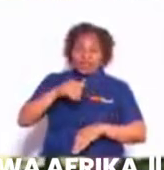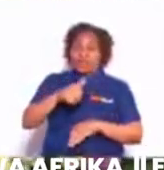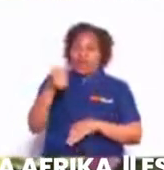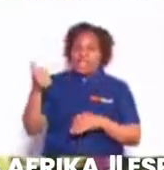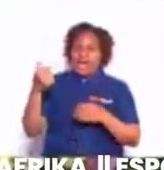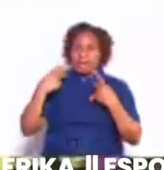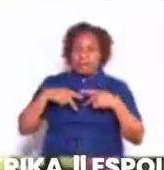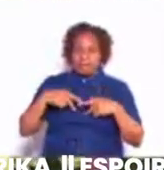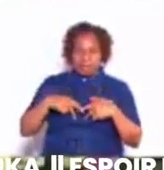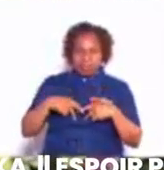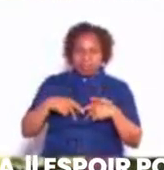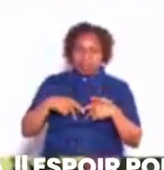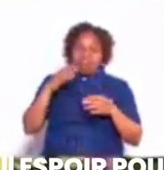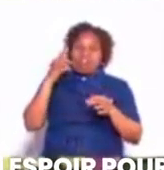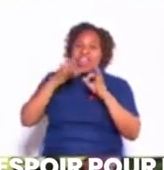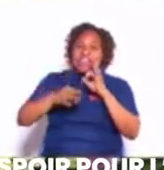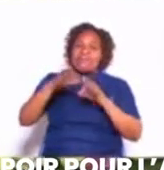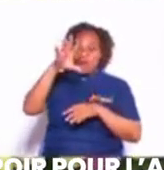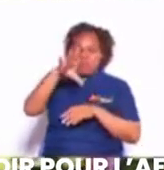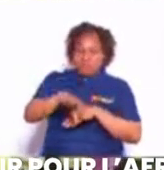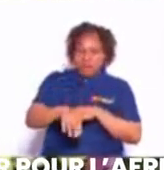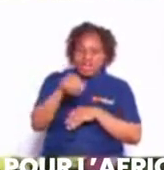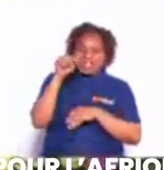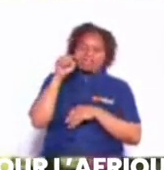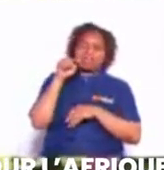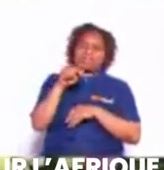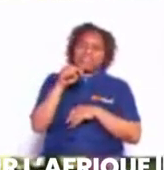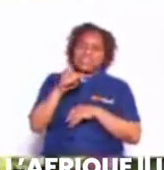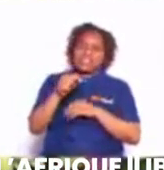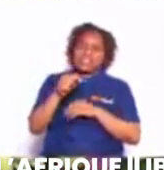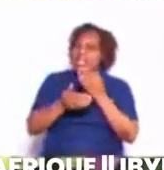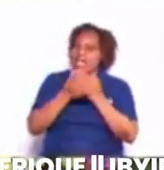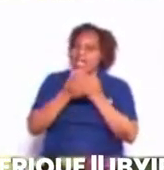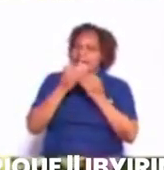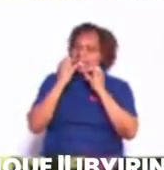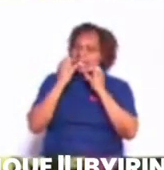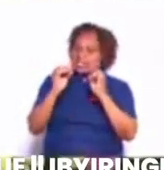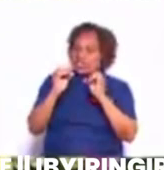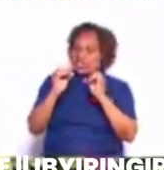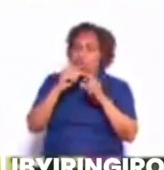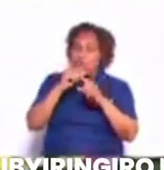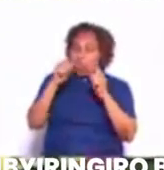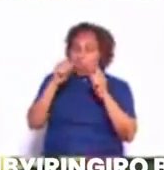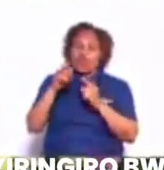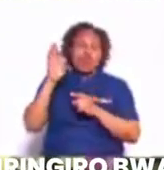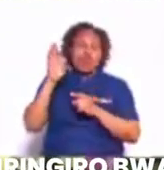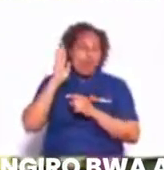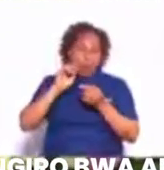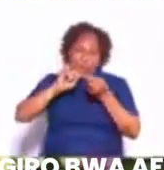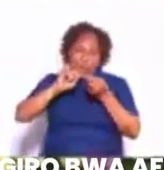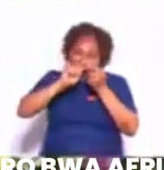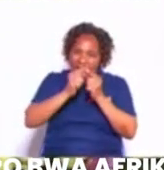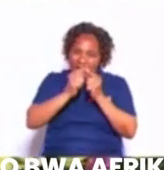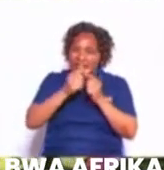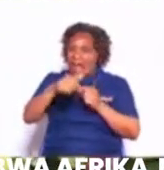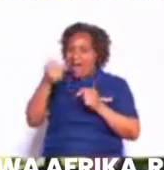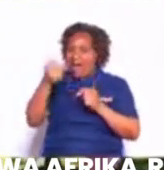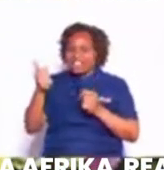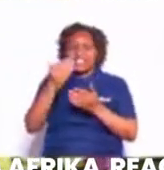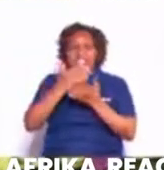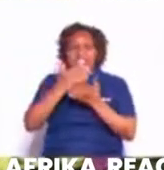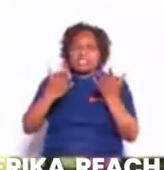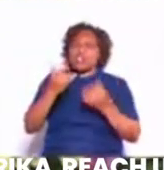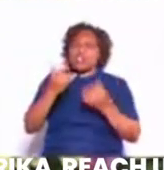If we find that you don't care when you hurt others, you have something wrong